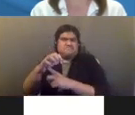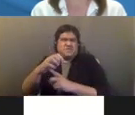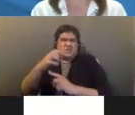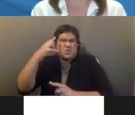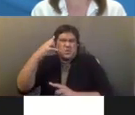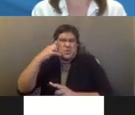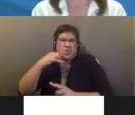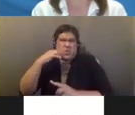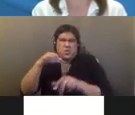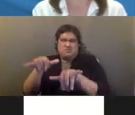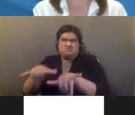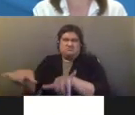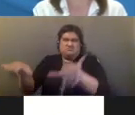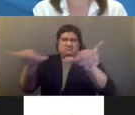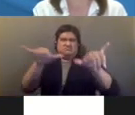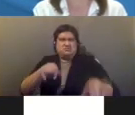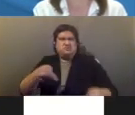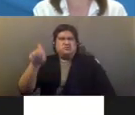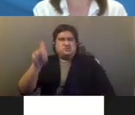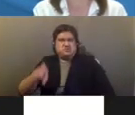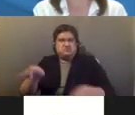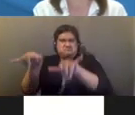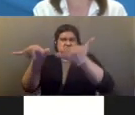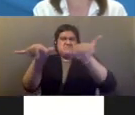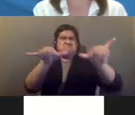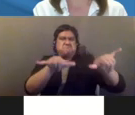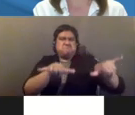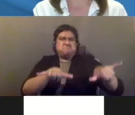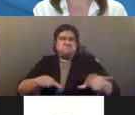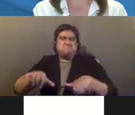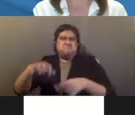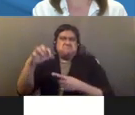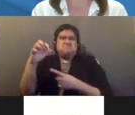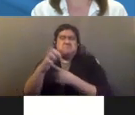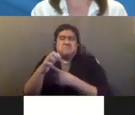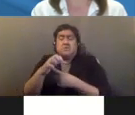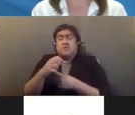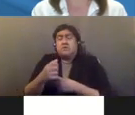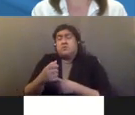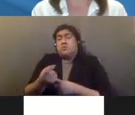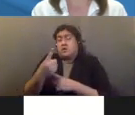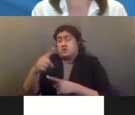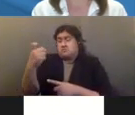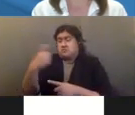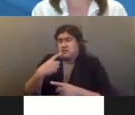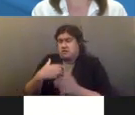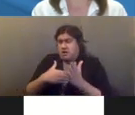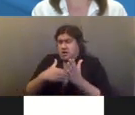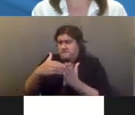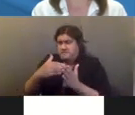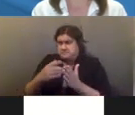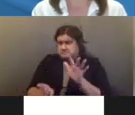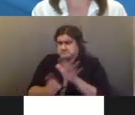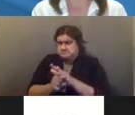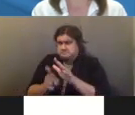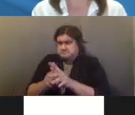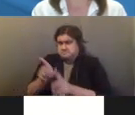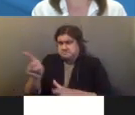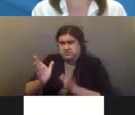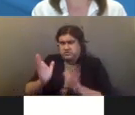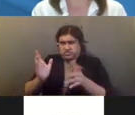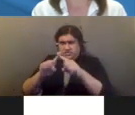questions. One that has come up is, where can you find out what should